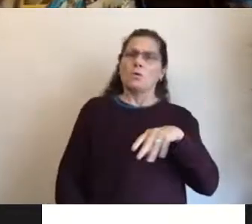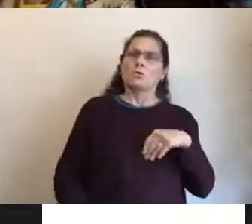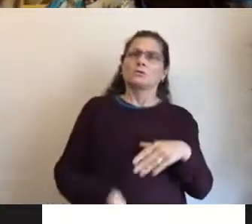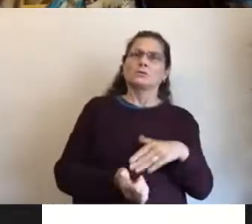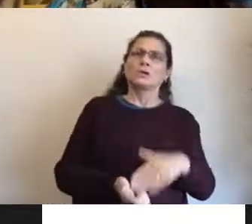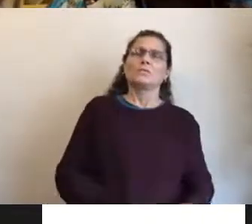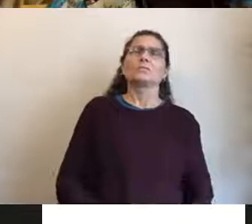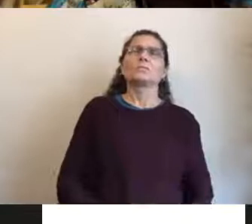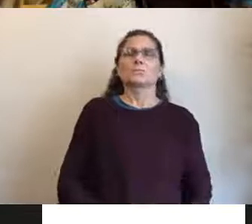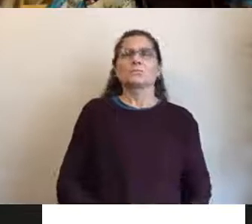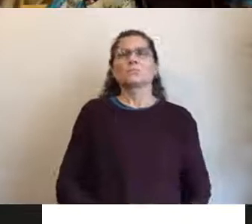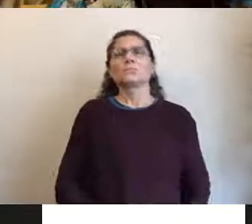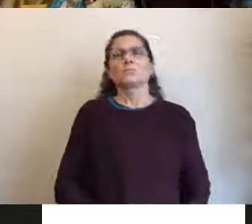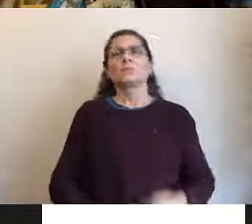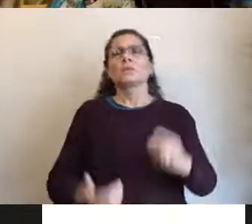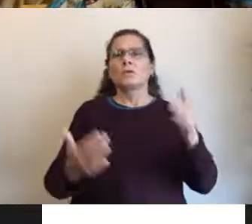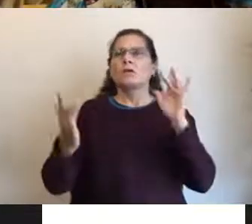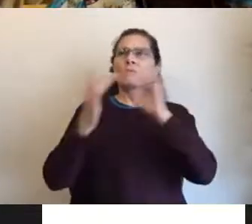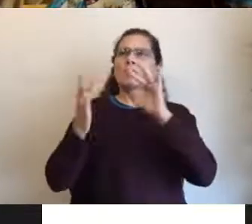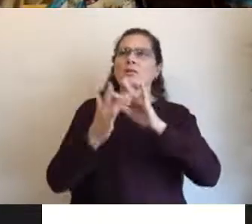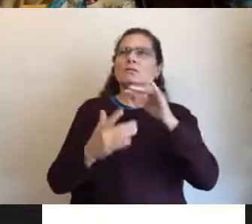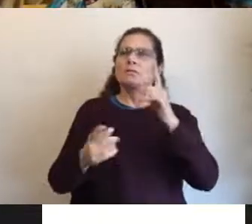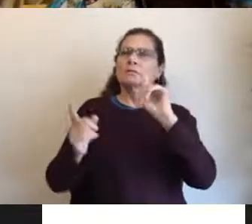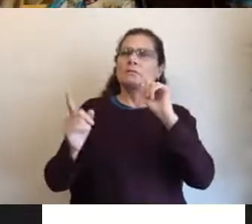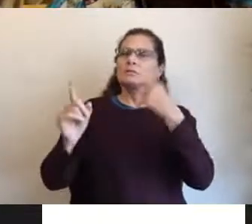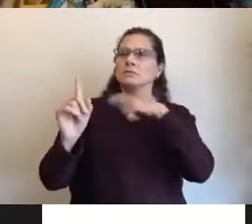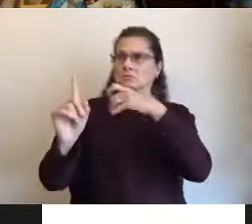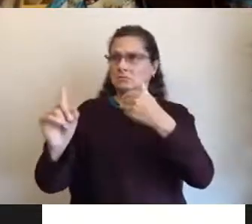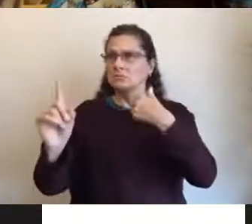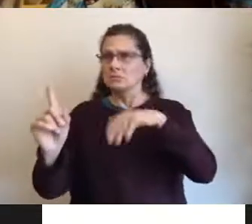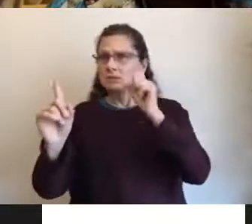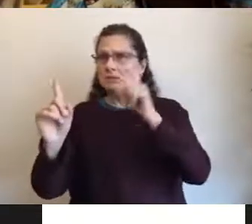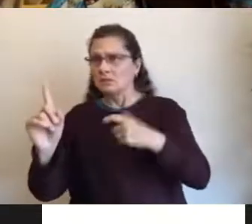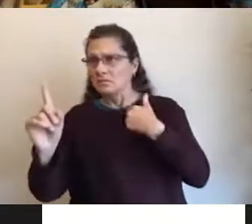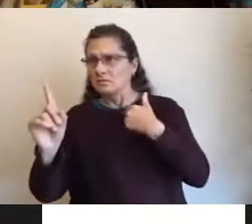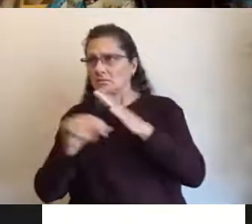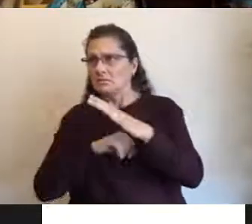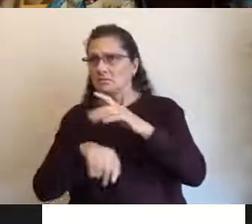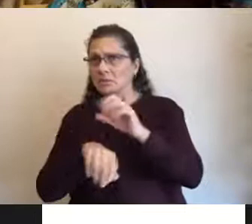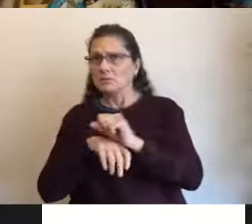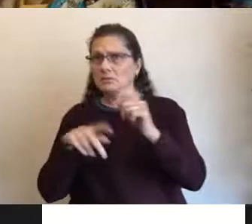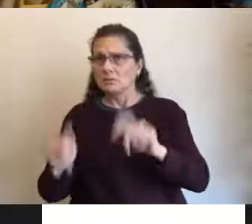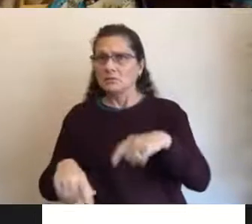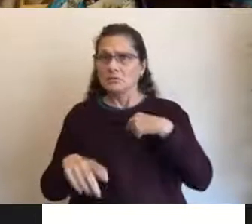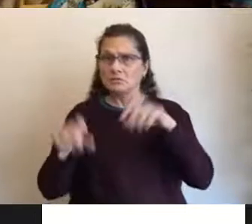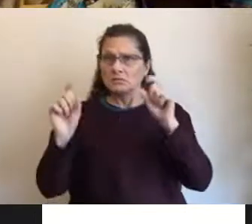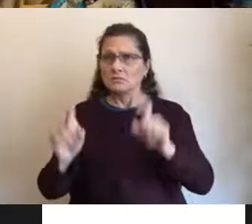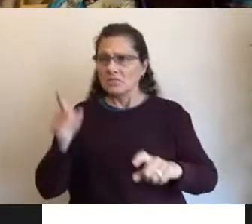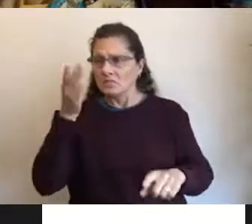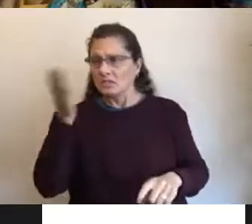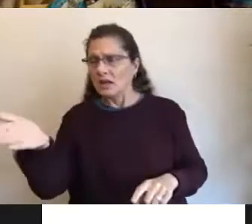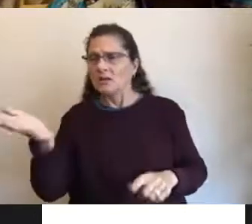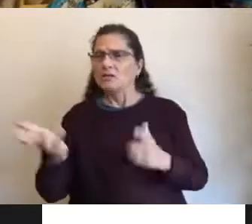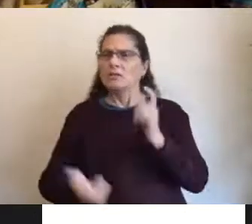first. There are other opportunities to get those tests. In addition to that, the federally qualified